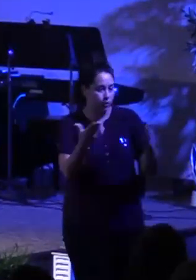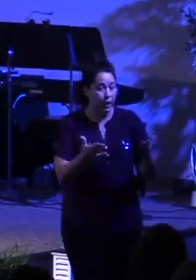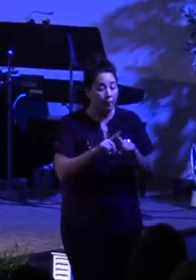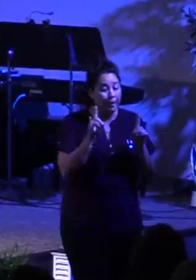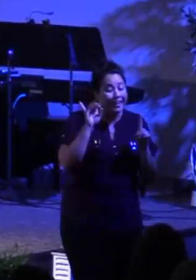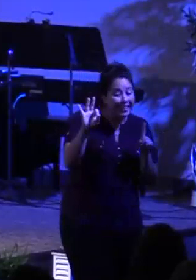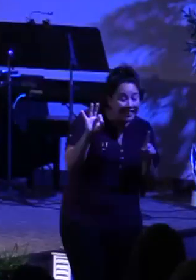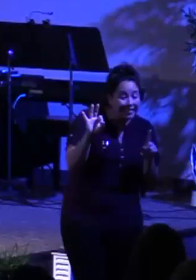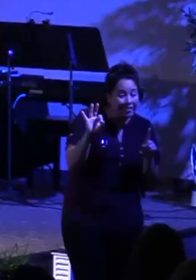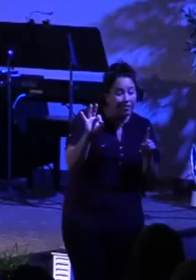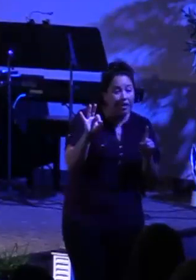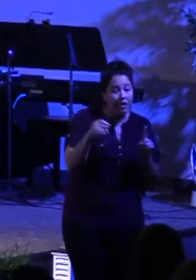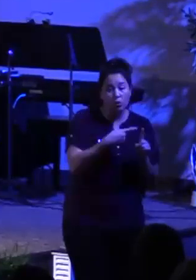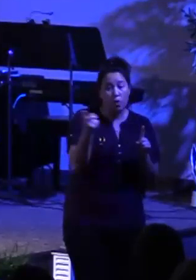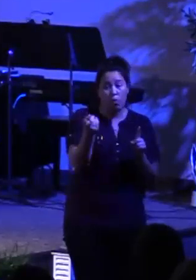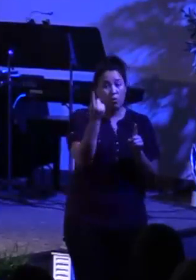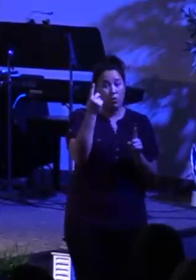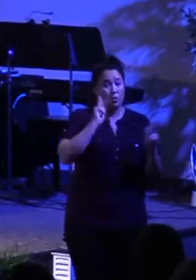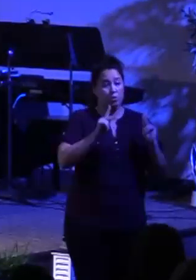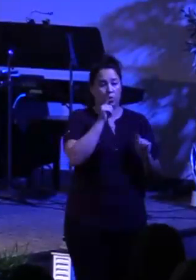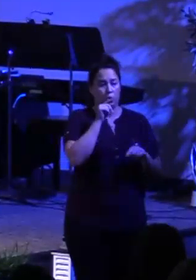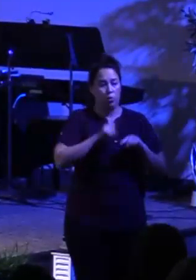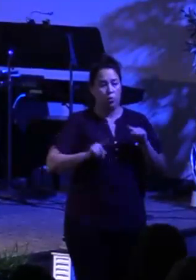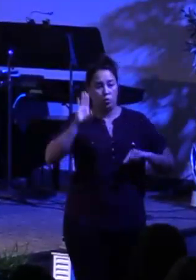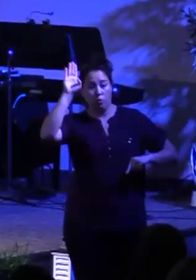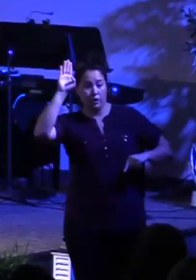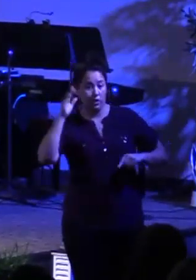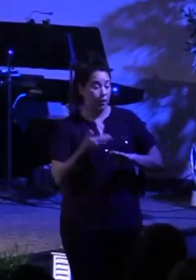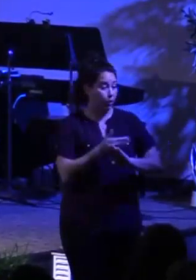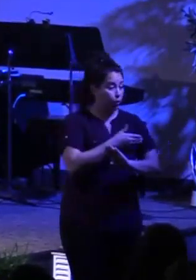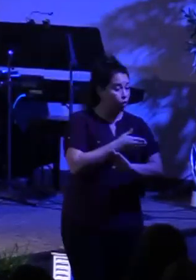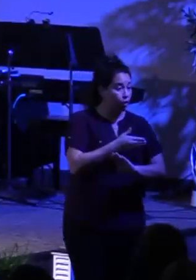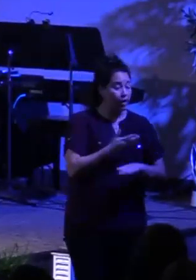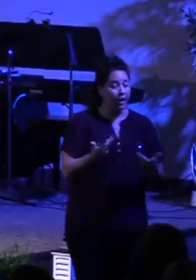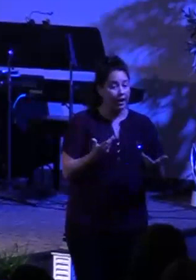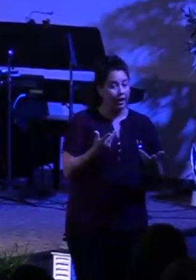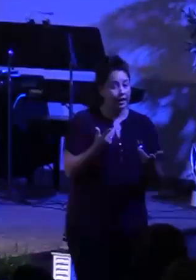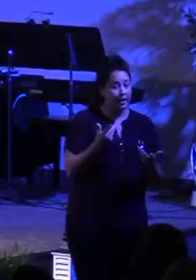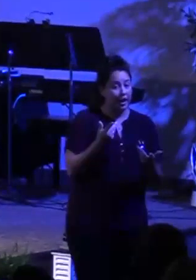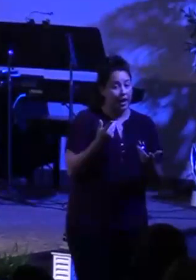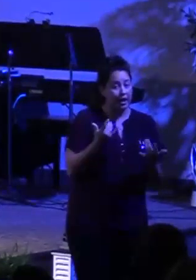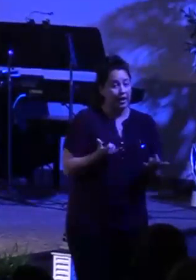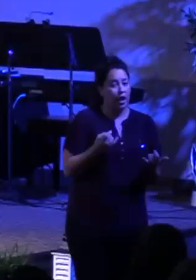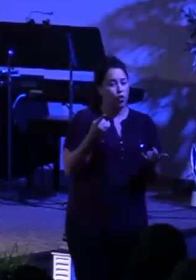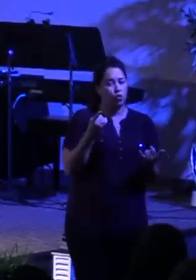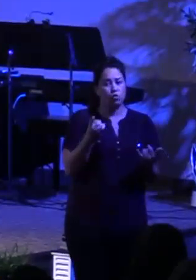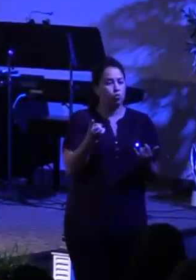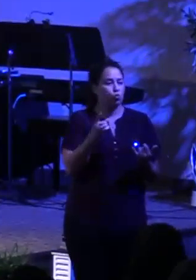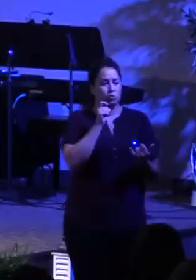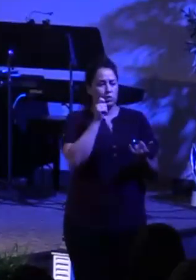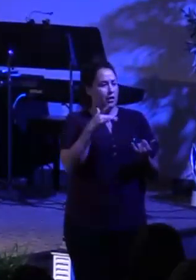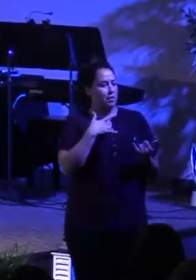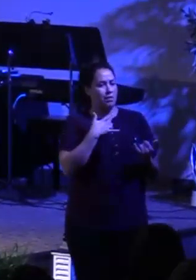But if you are one of those people that couldn't raise your hand to say that you didn't even have one